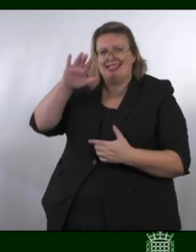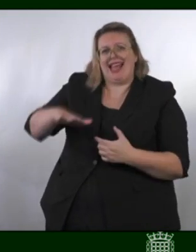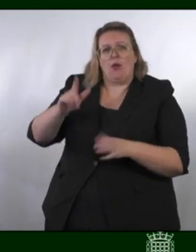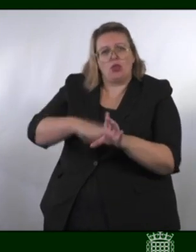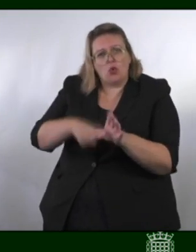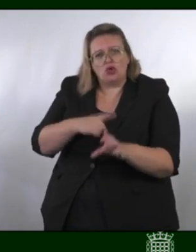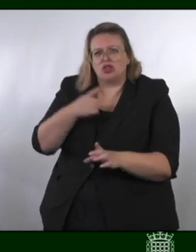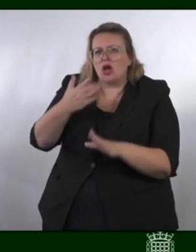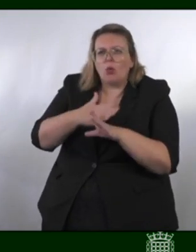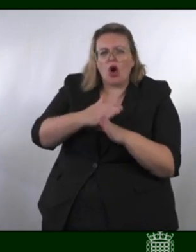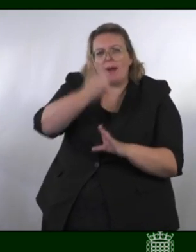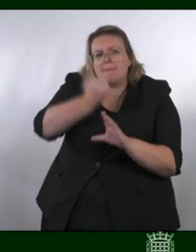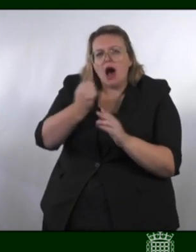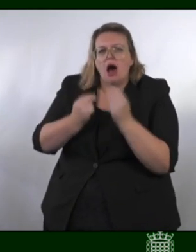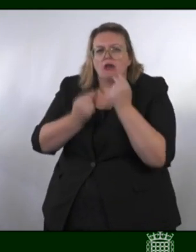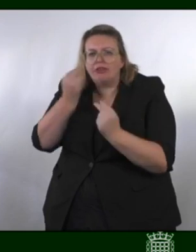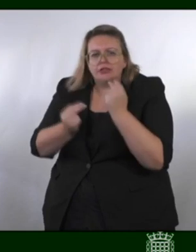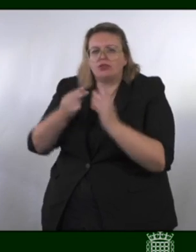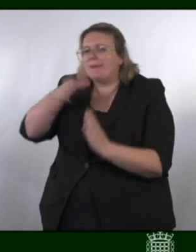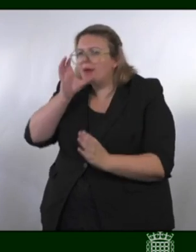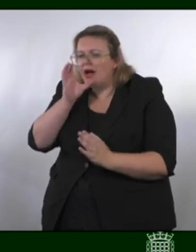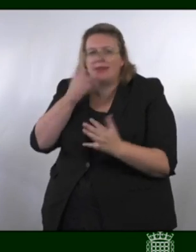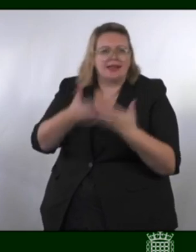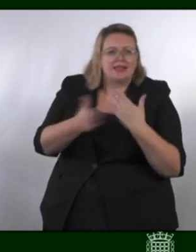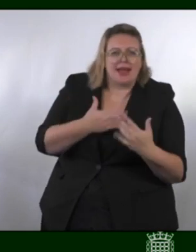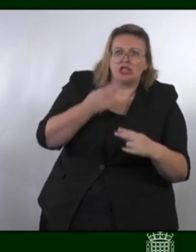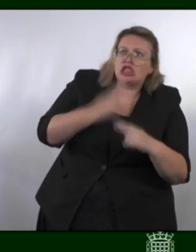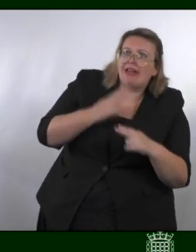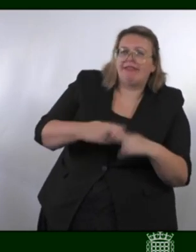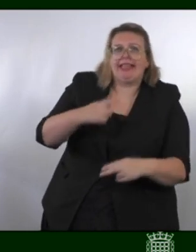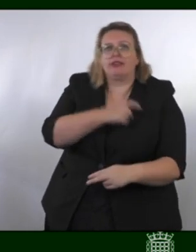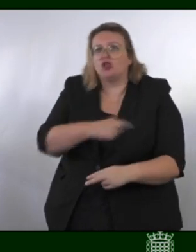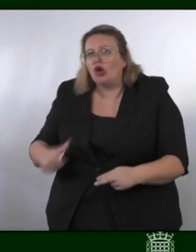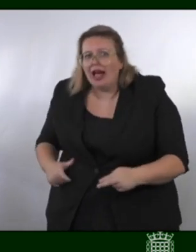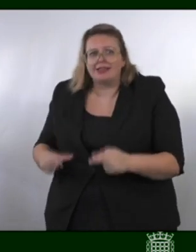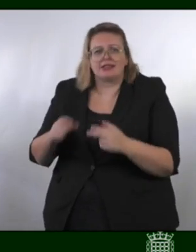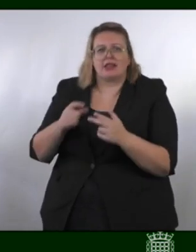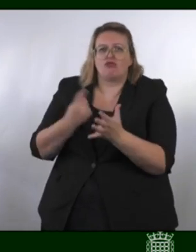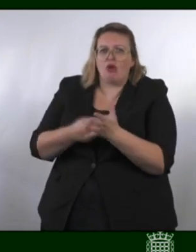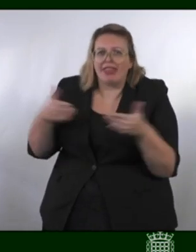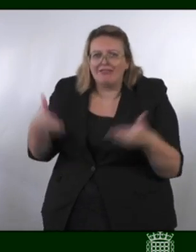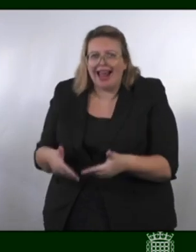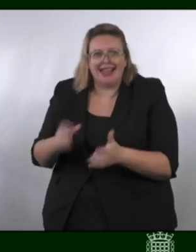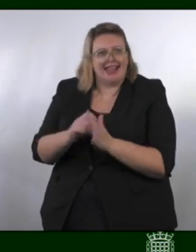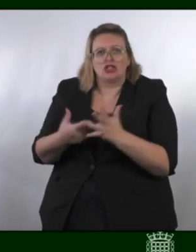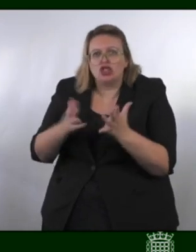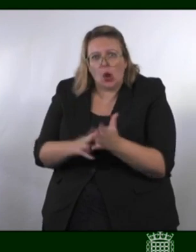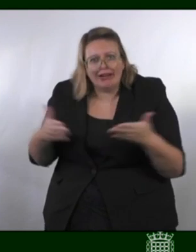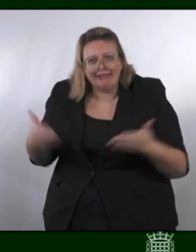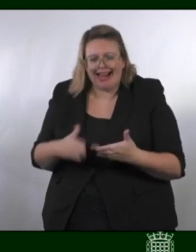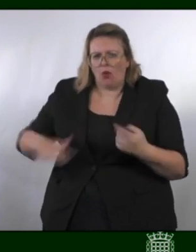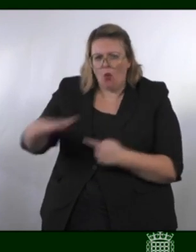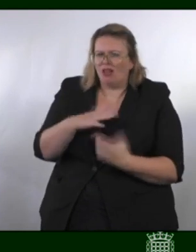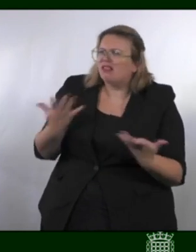in hospitality, whether in Doncaster or Sheffield or in places like Penistone or Rother Valley or Don Valley, will be asking